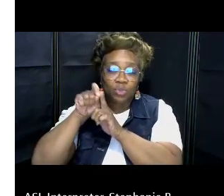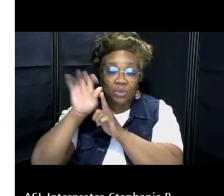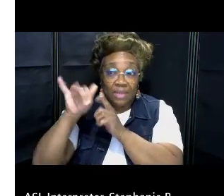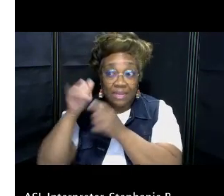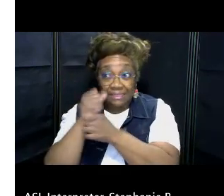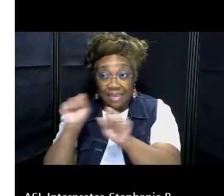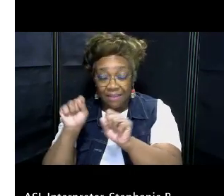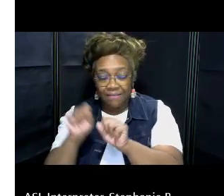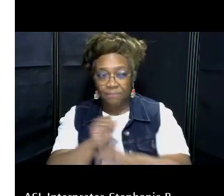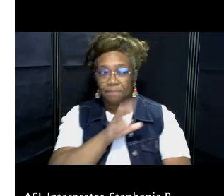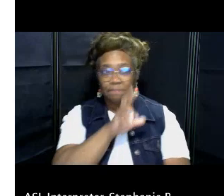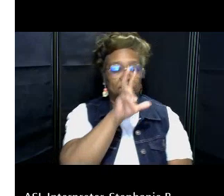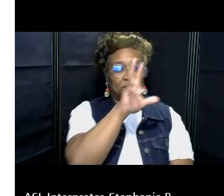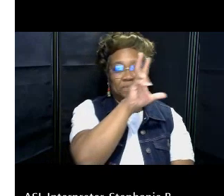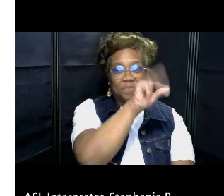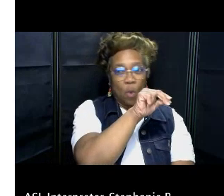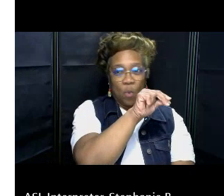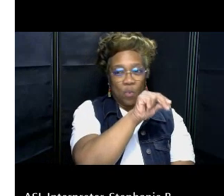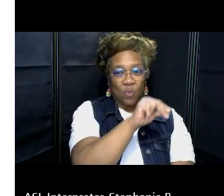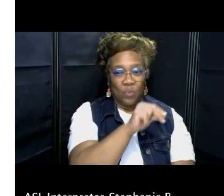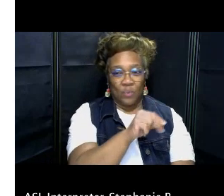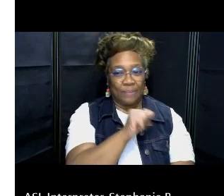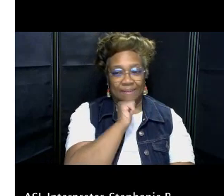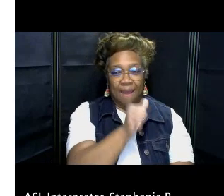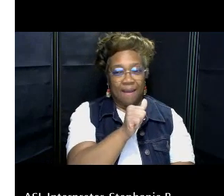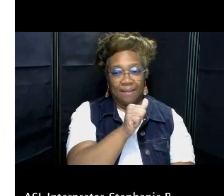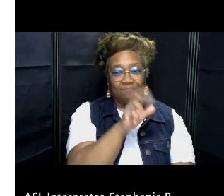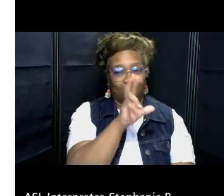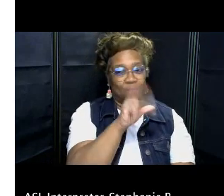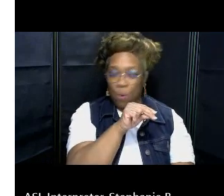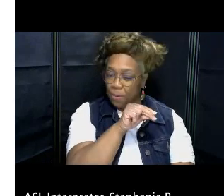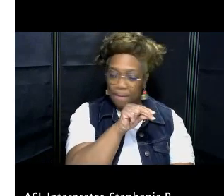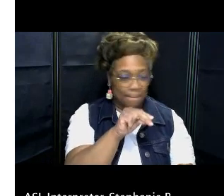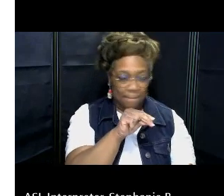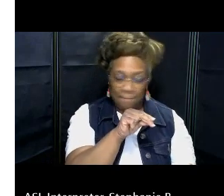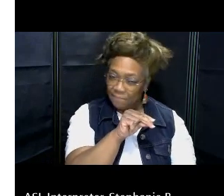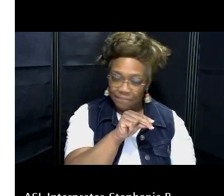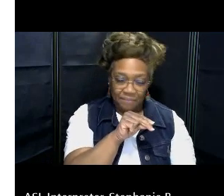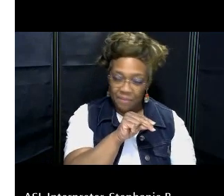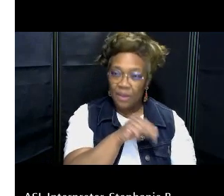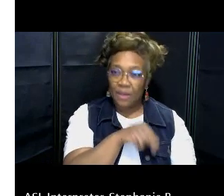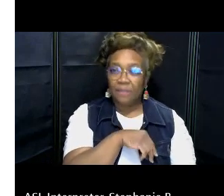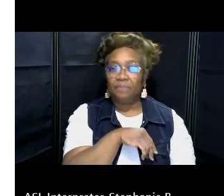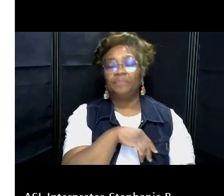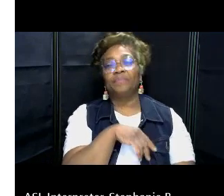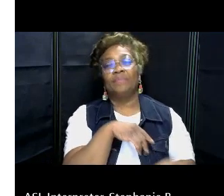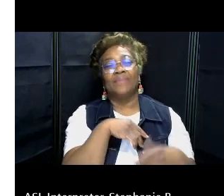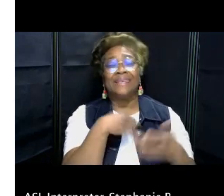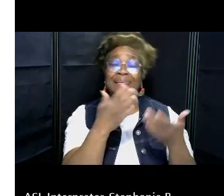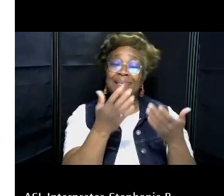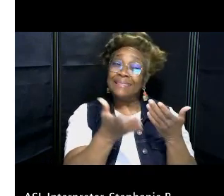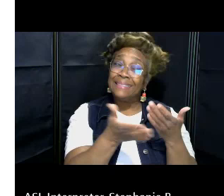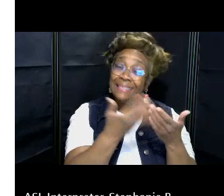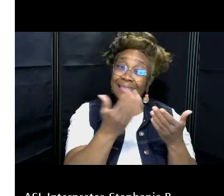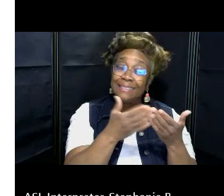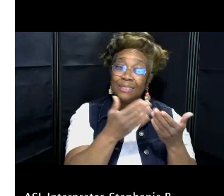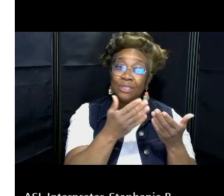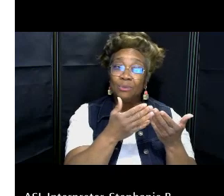No, I would not. It is just as easy to get up early in the